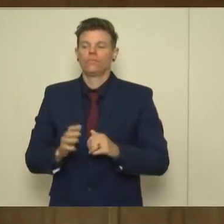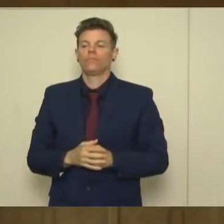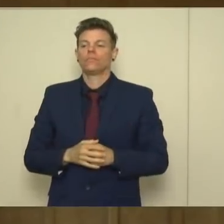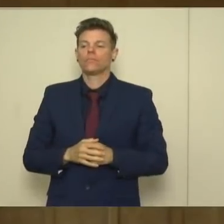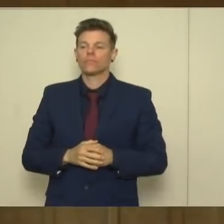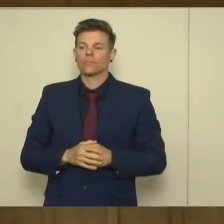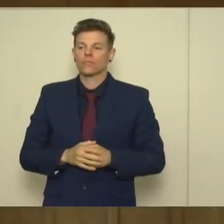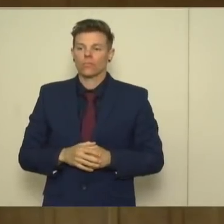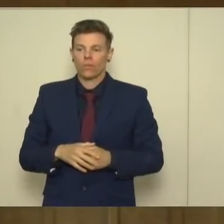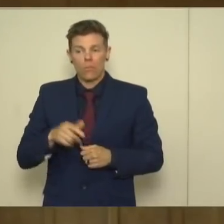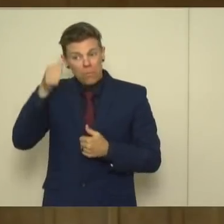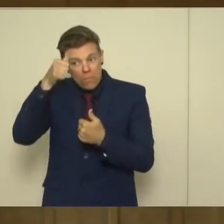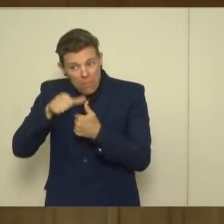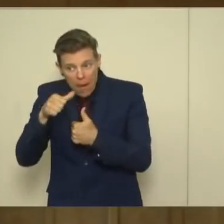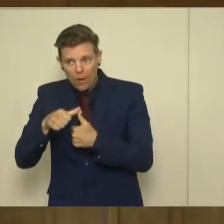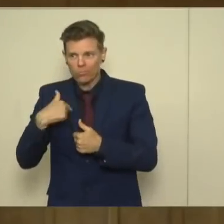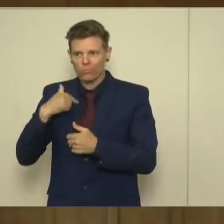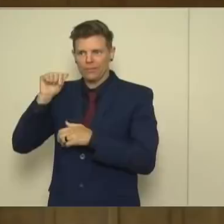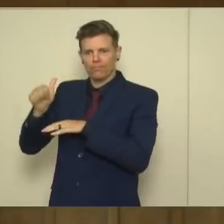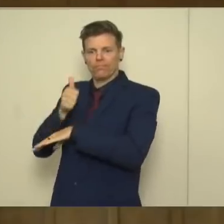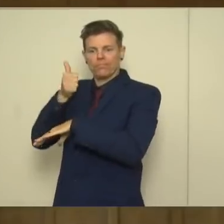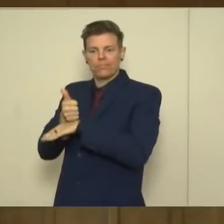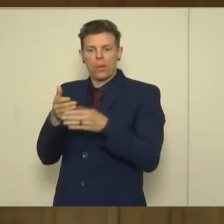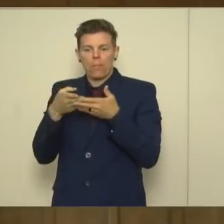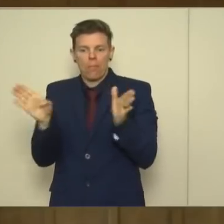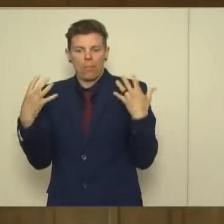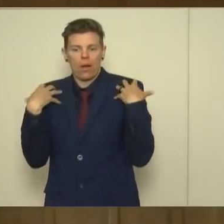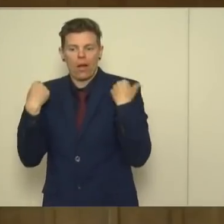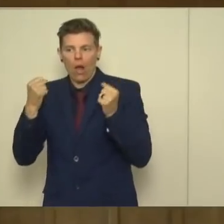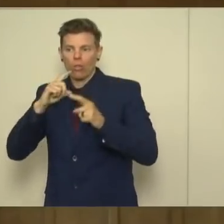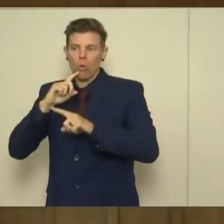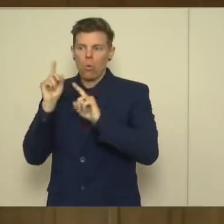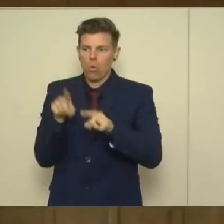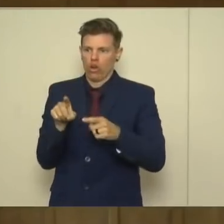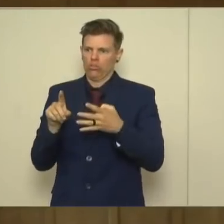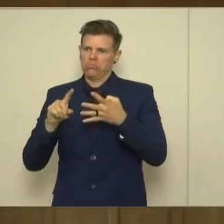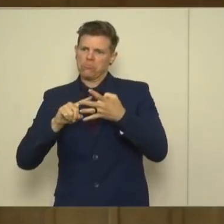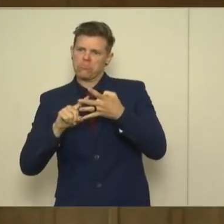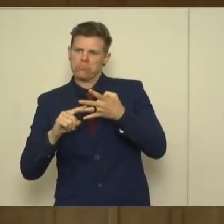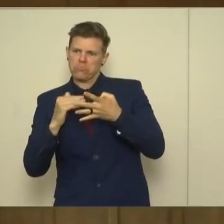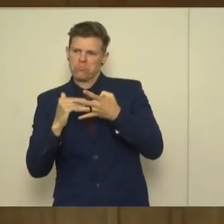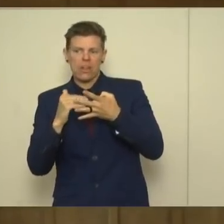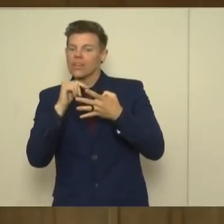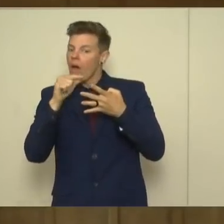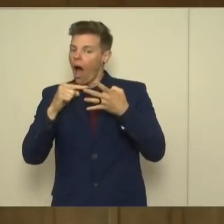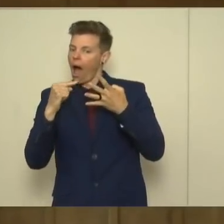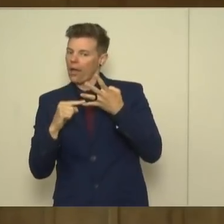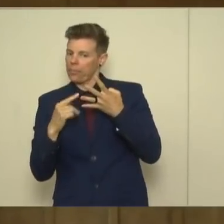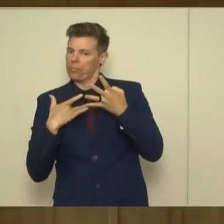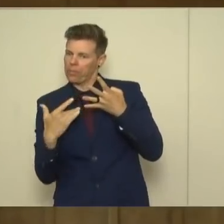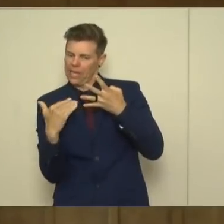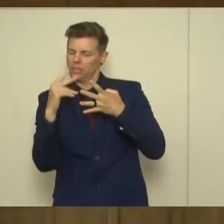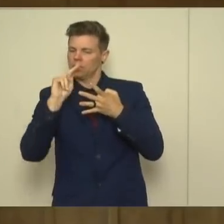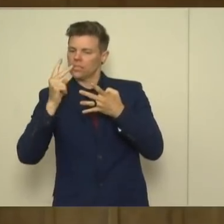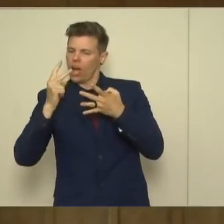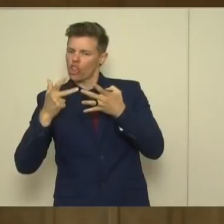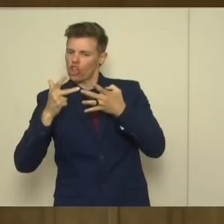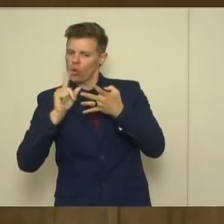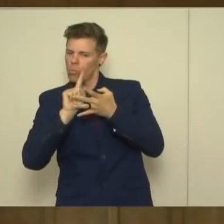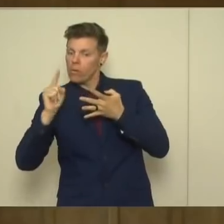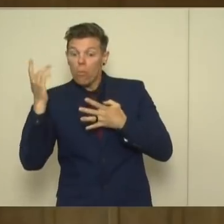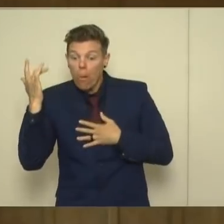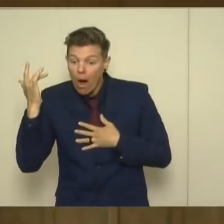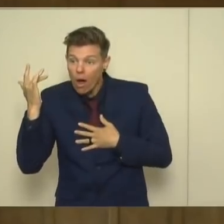middle of the month rather than the end of the month, because it makes it much easier for the Human Services Department and all the